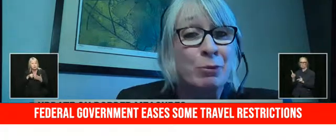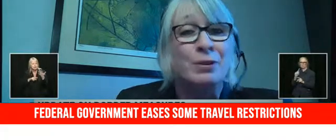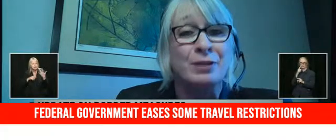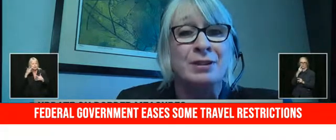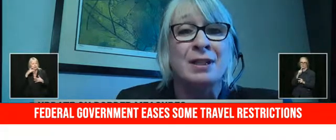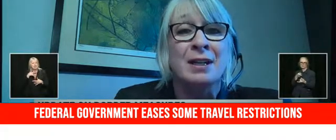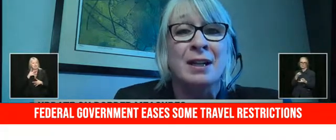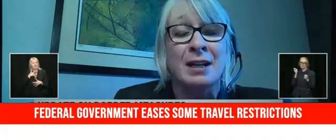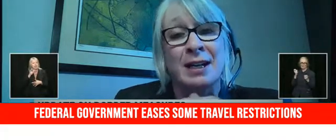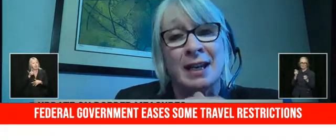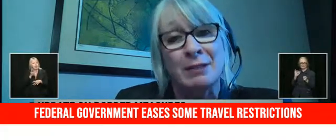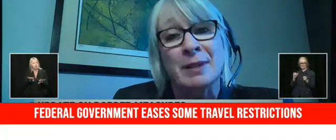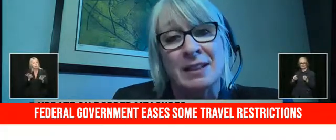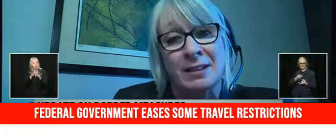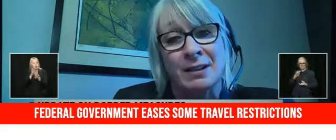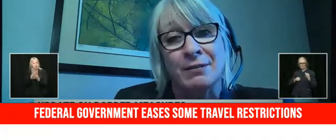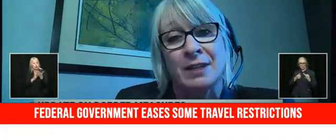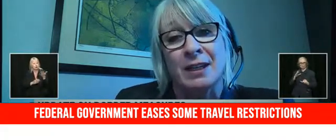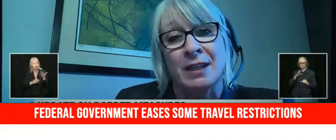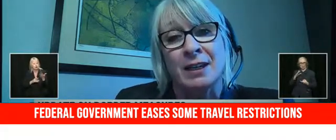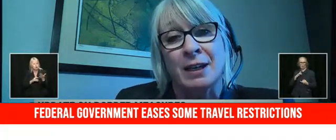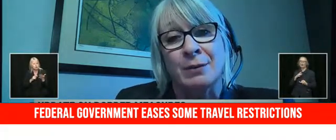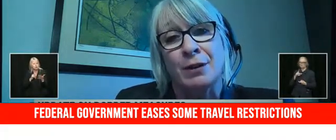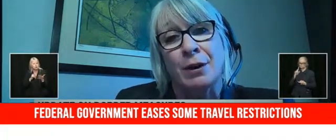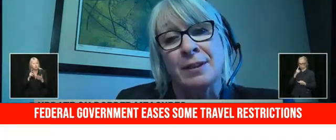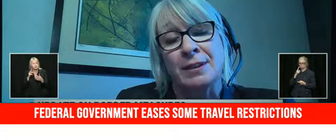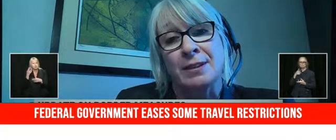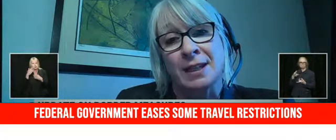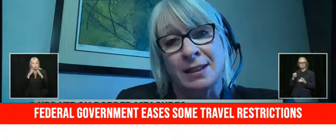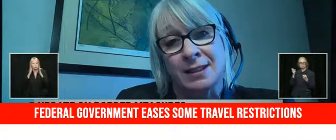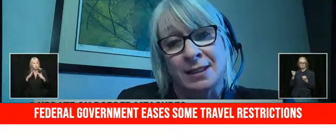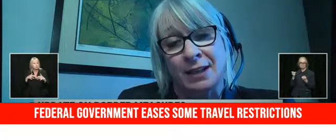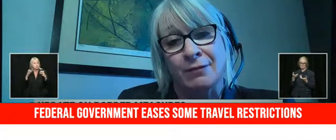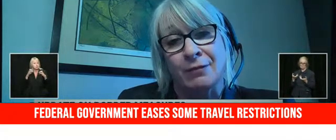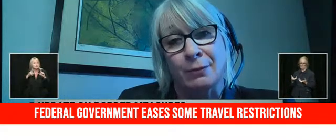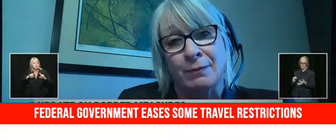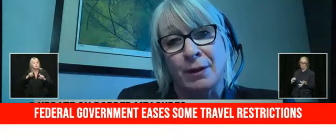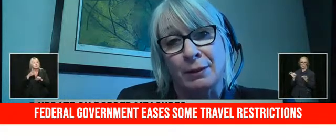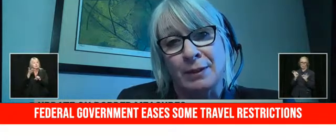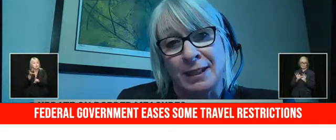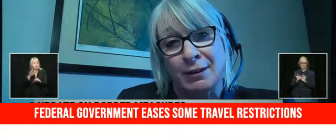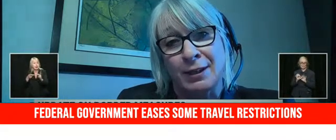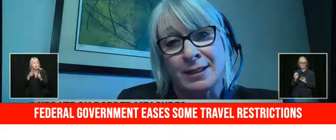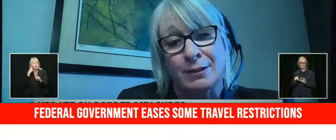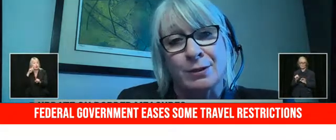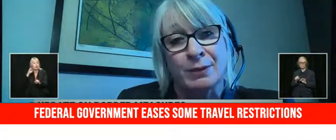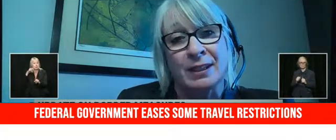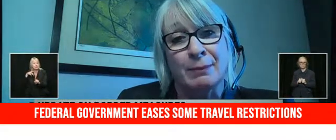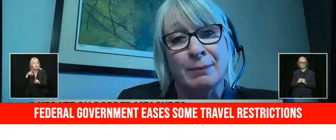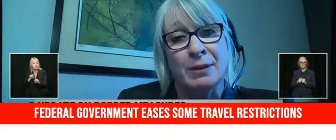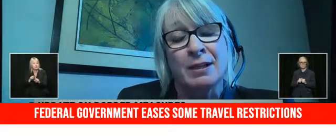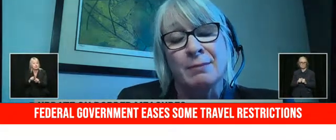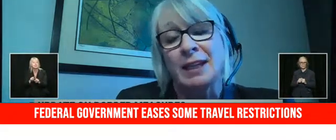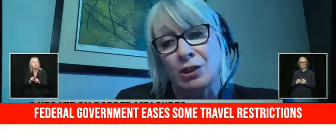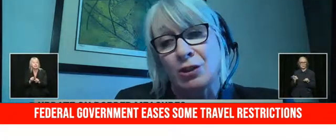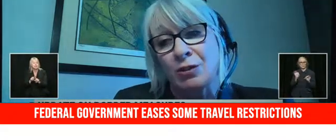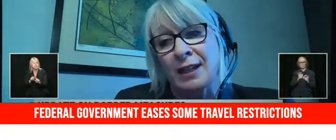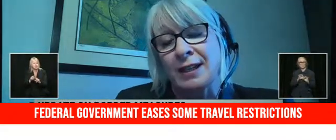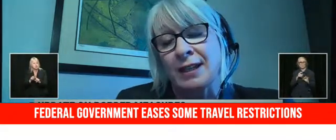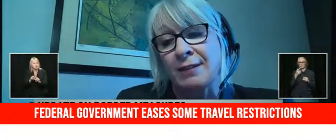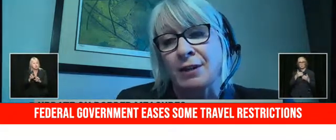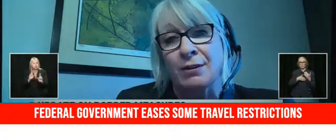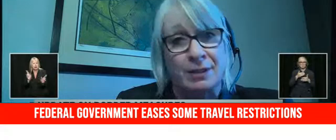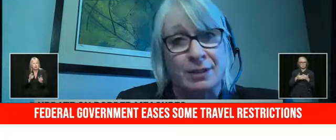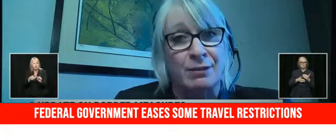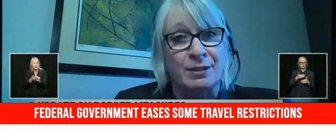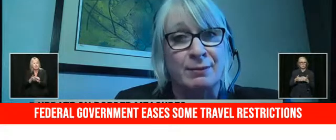an important element of the House of Commons testing site for parliamentarians. It's really about making sure that